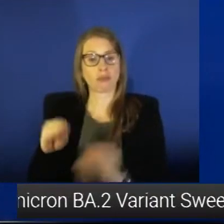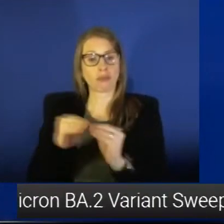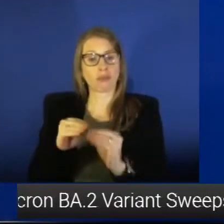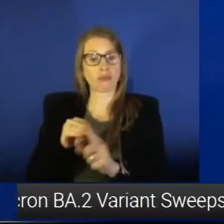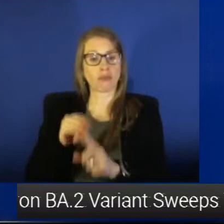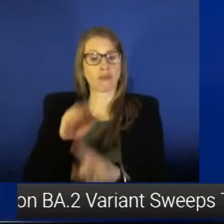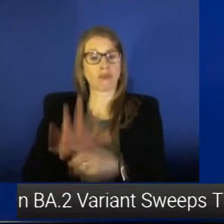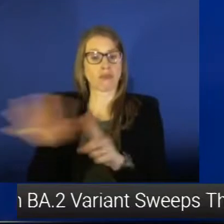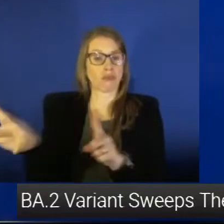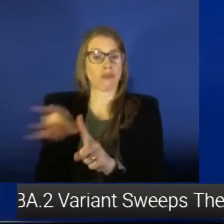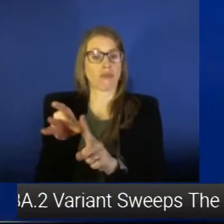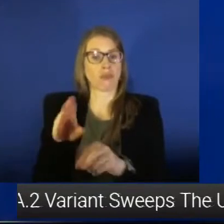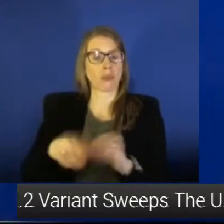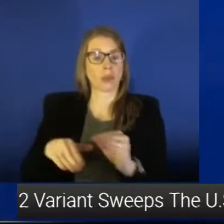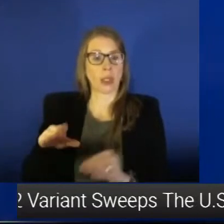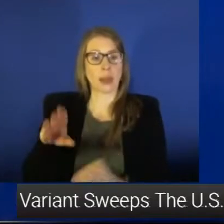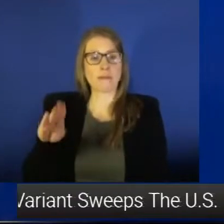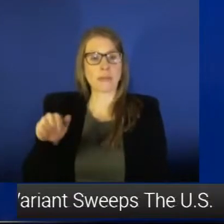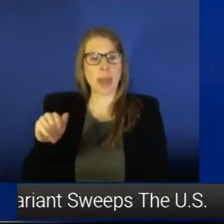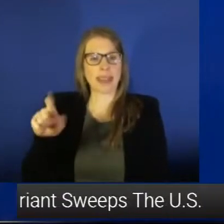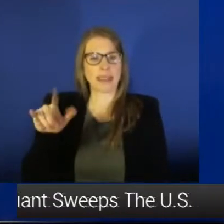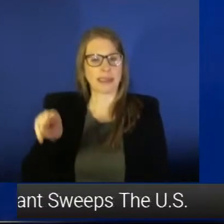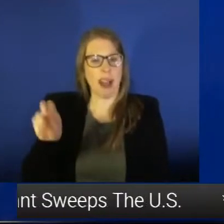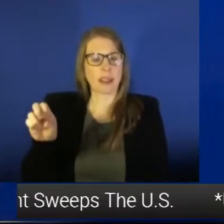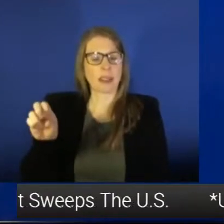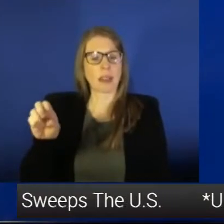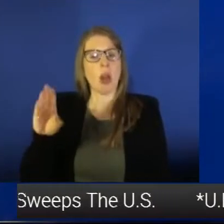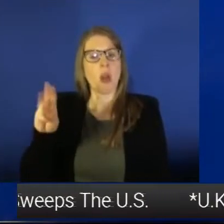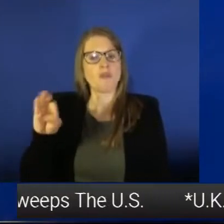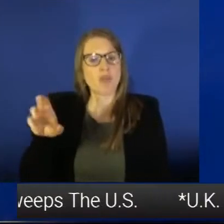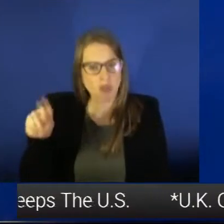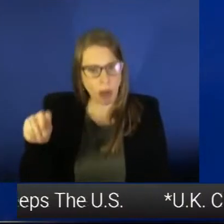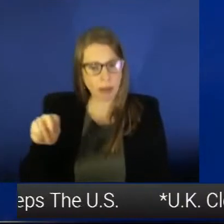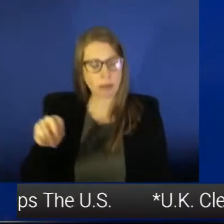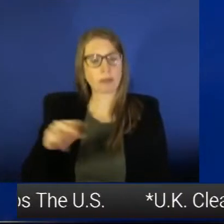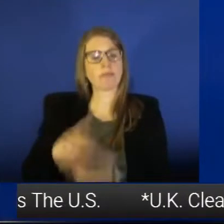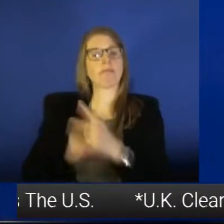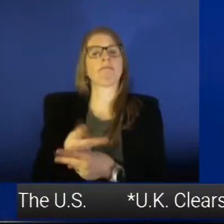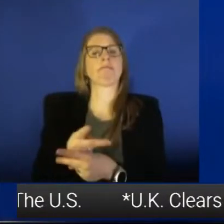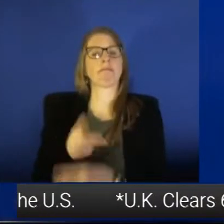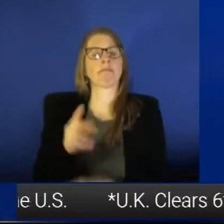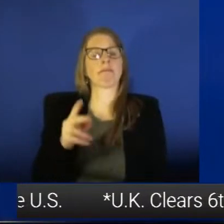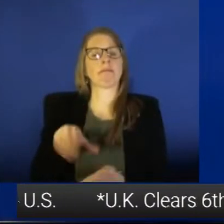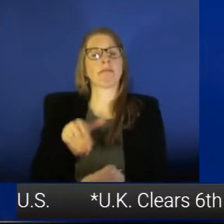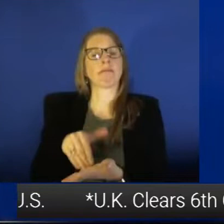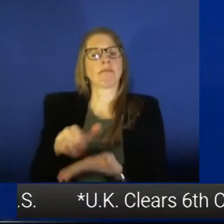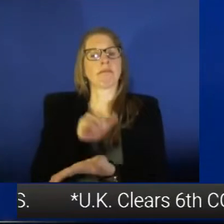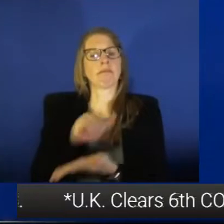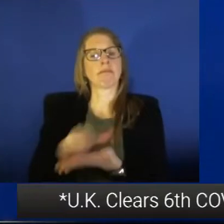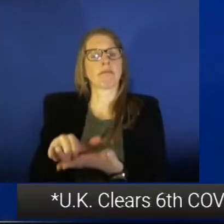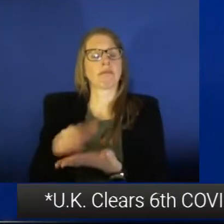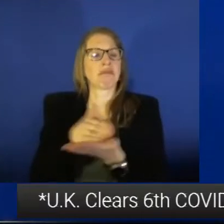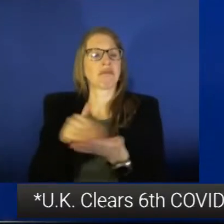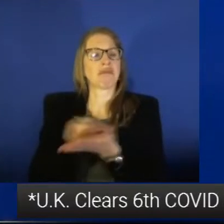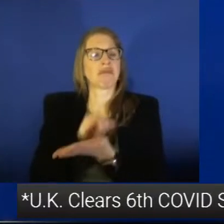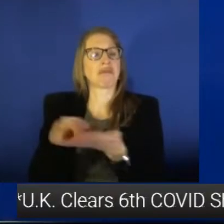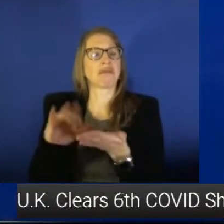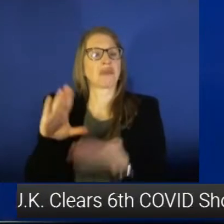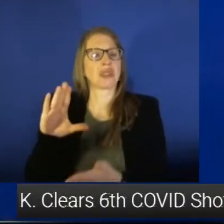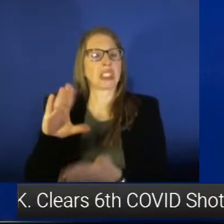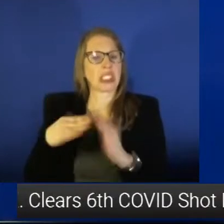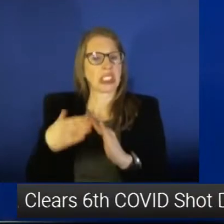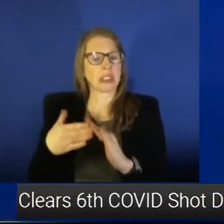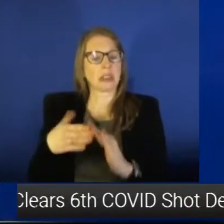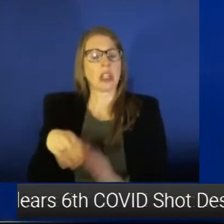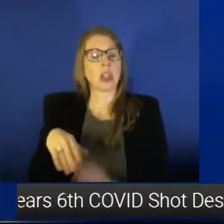variant. And what that means is it's easier for the disease to spread. And so in Central New York and some parts of New York City and some parts of the Northeast, but especially Central New York, you're